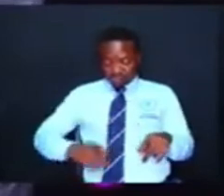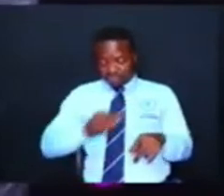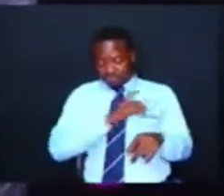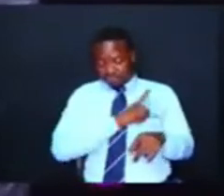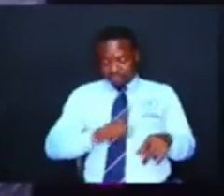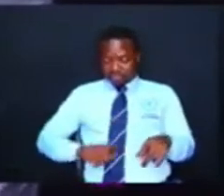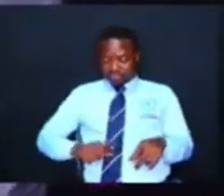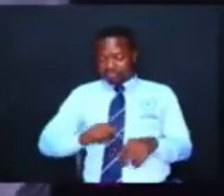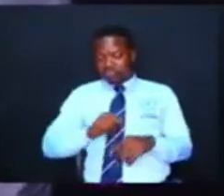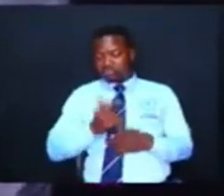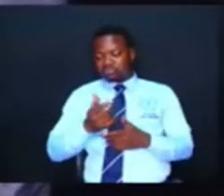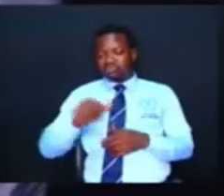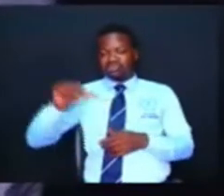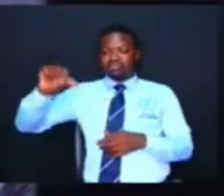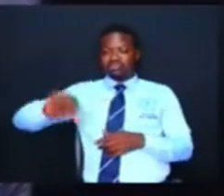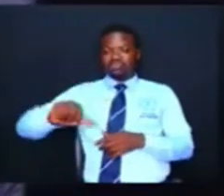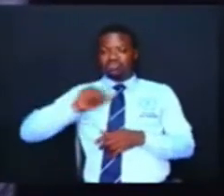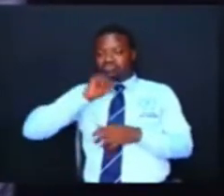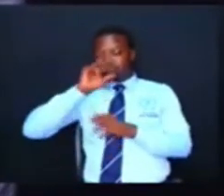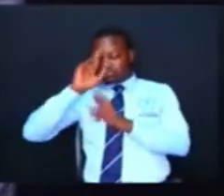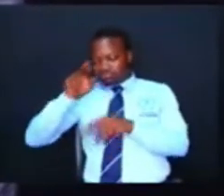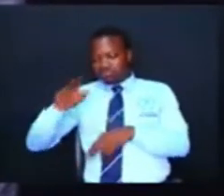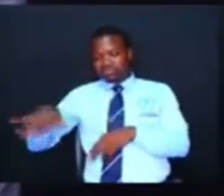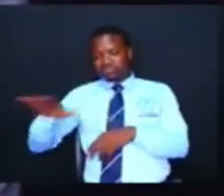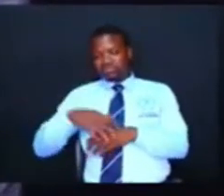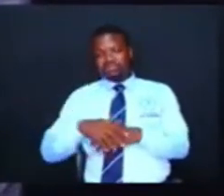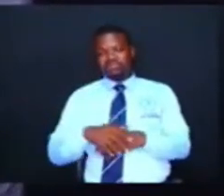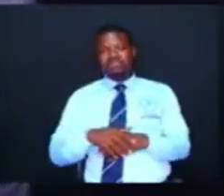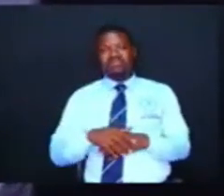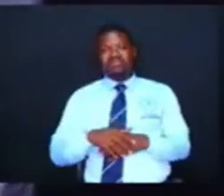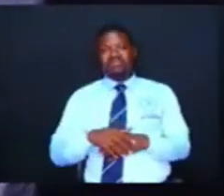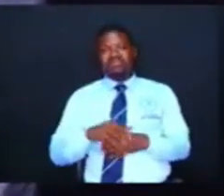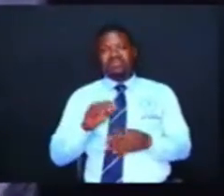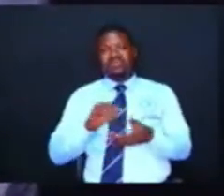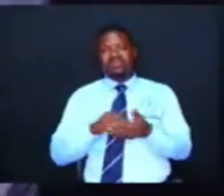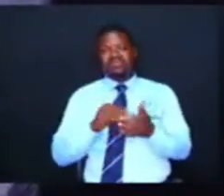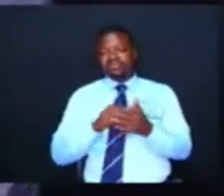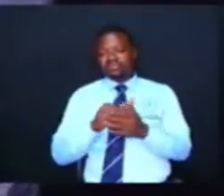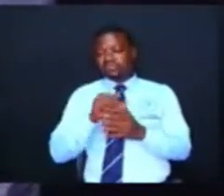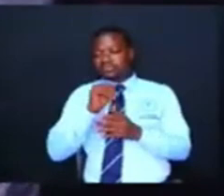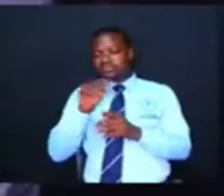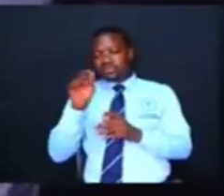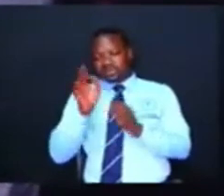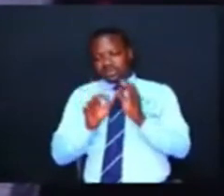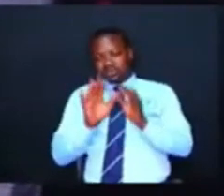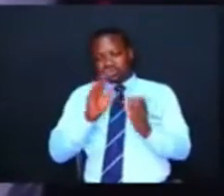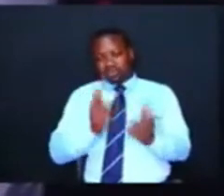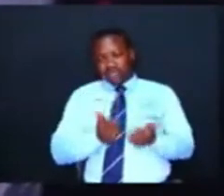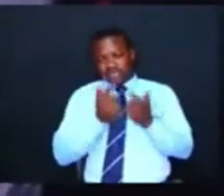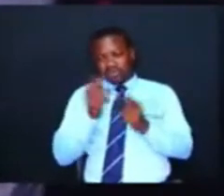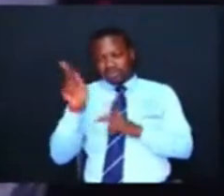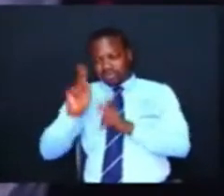Now, so when someone despises you, they don't respect you, remember